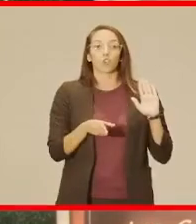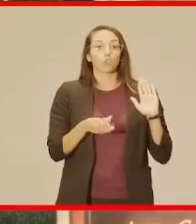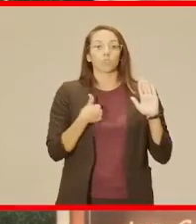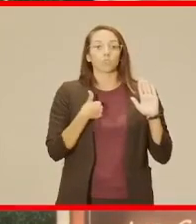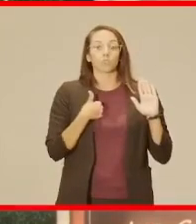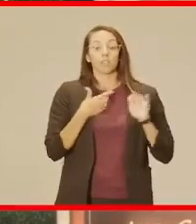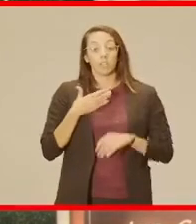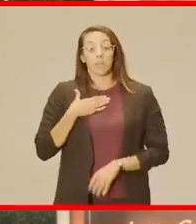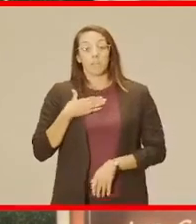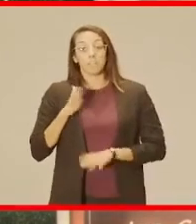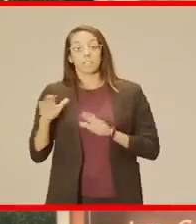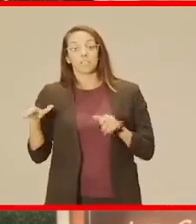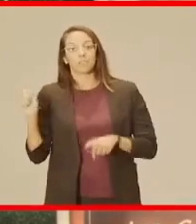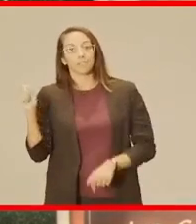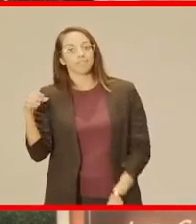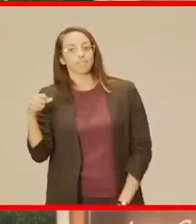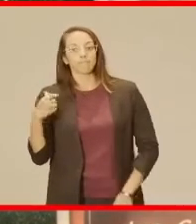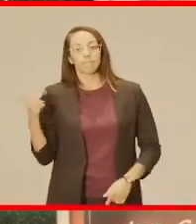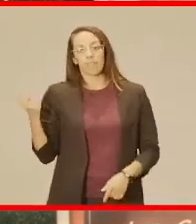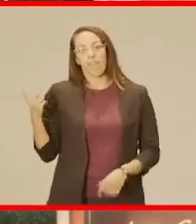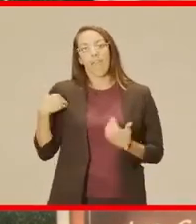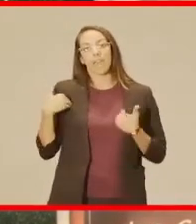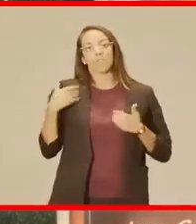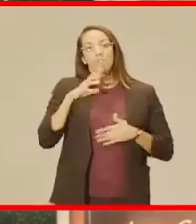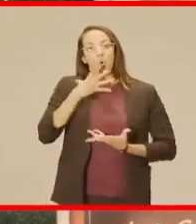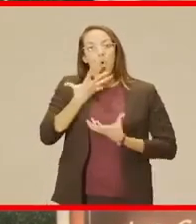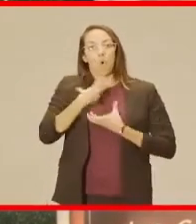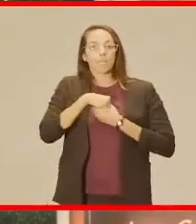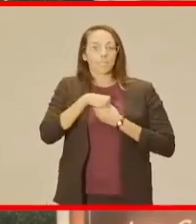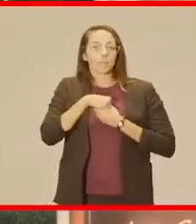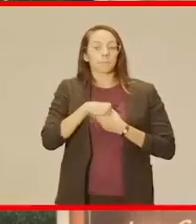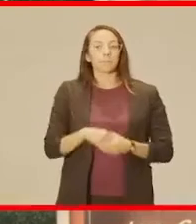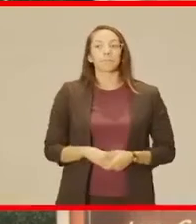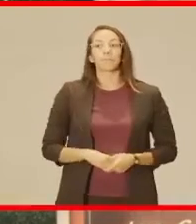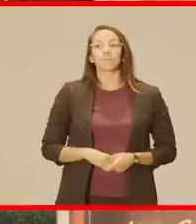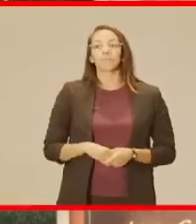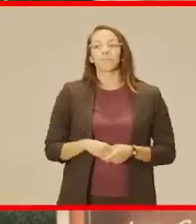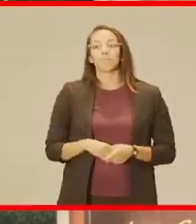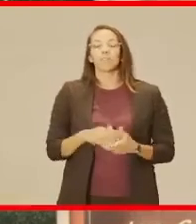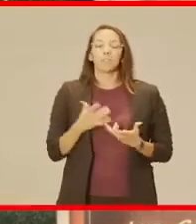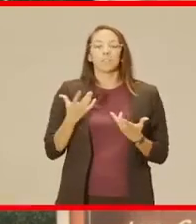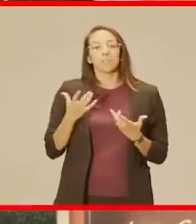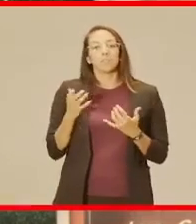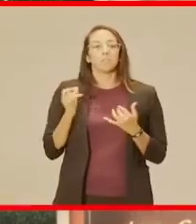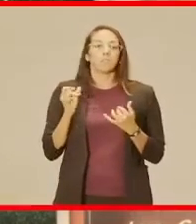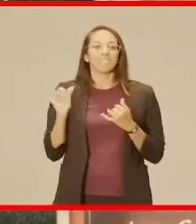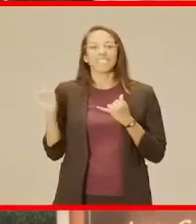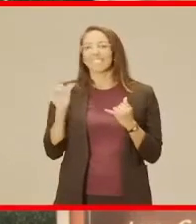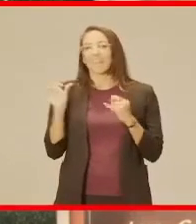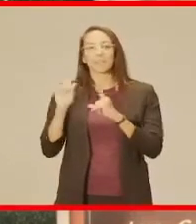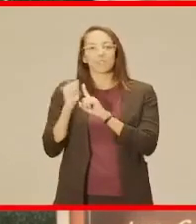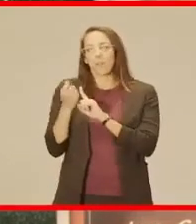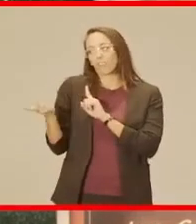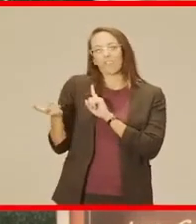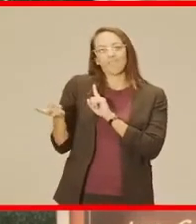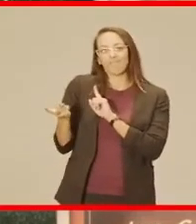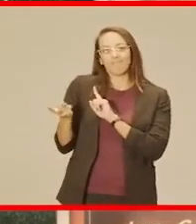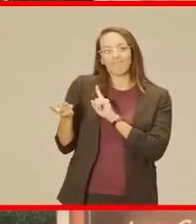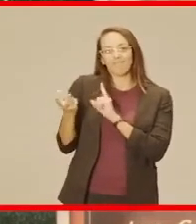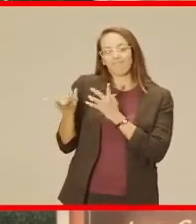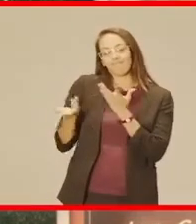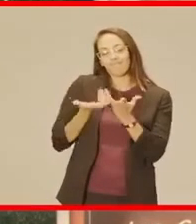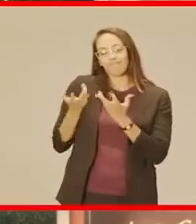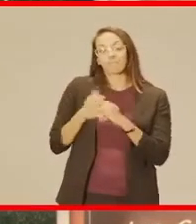have autism, and I have those same situations. when I was watching